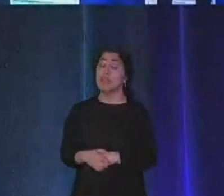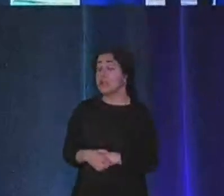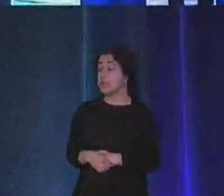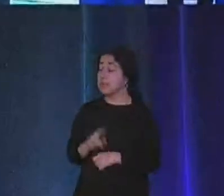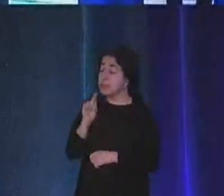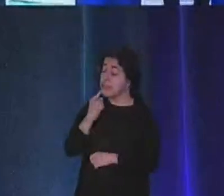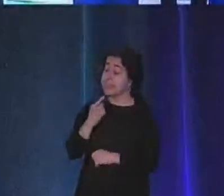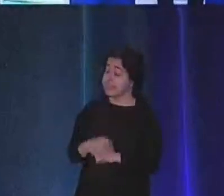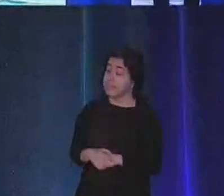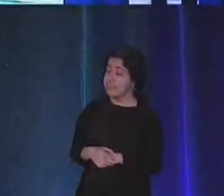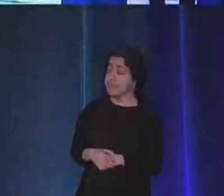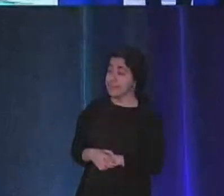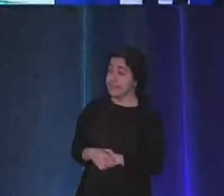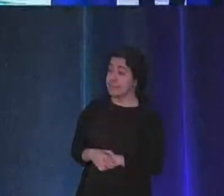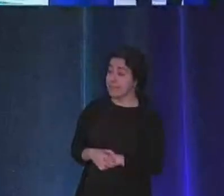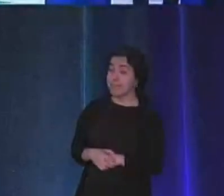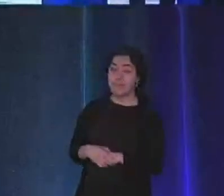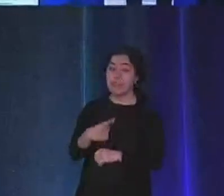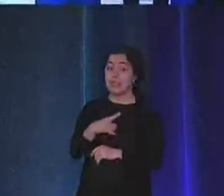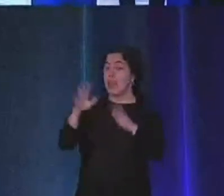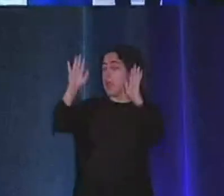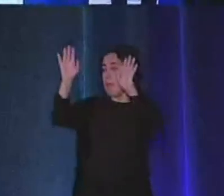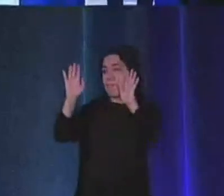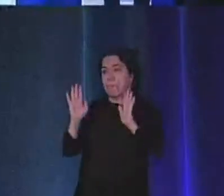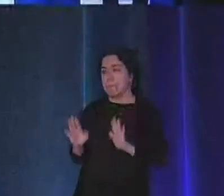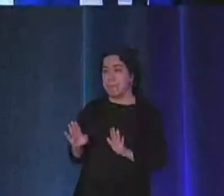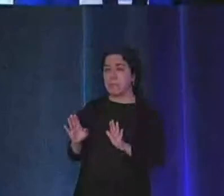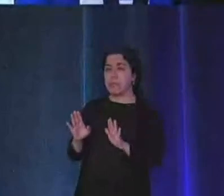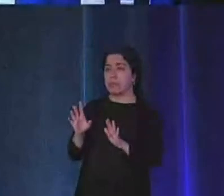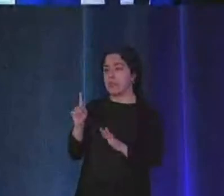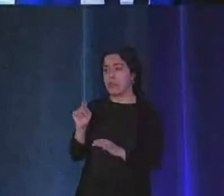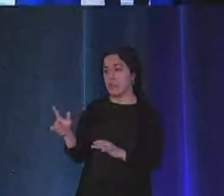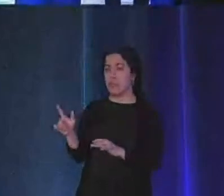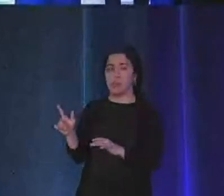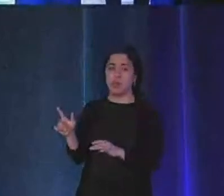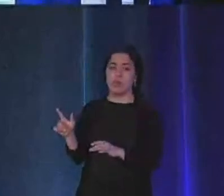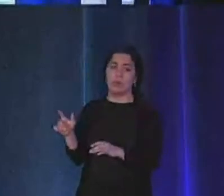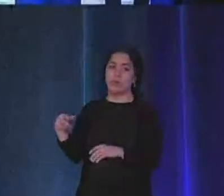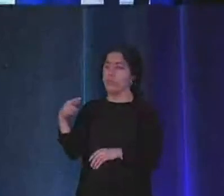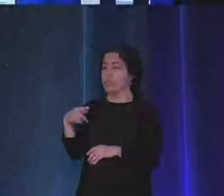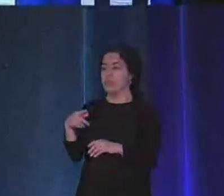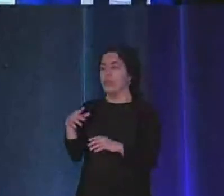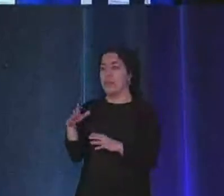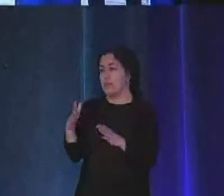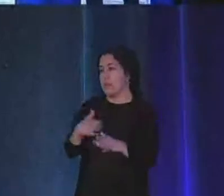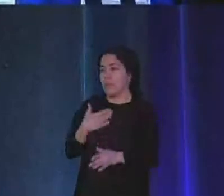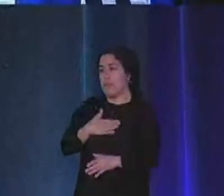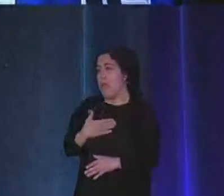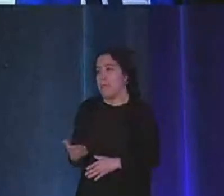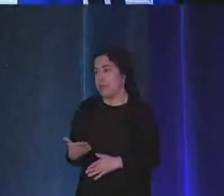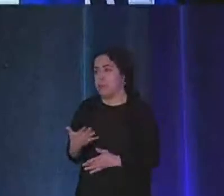does. This is an amazing tool. I mean, I'm happy to sort of like give them outside, but